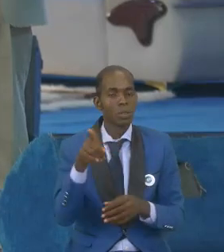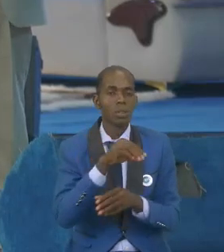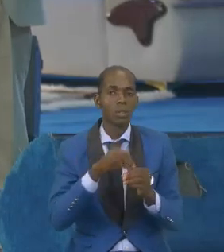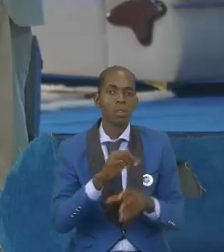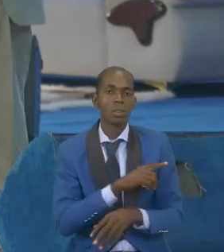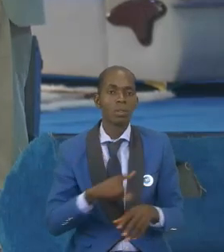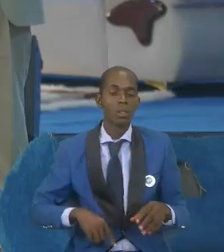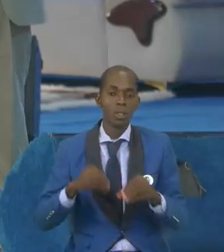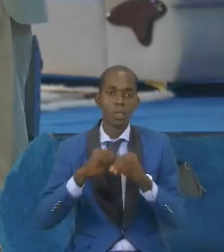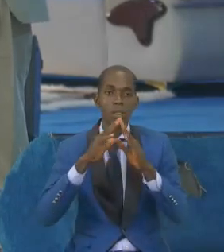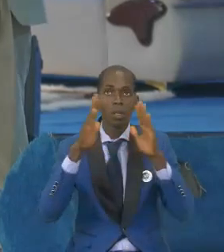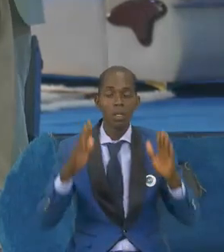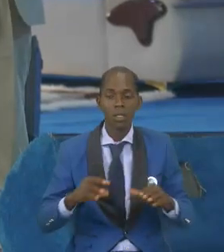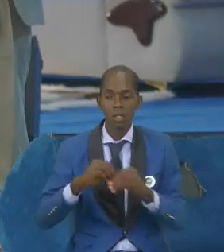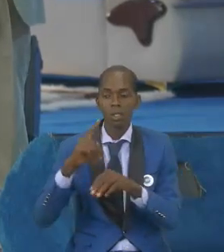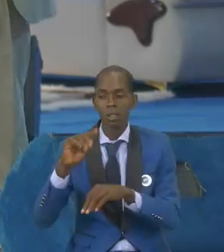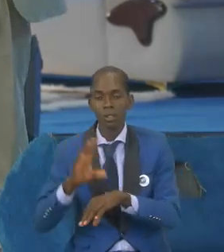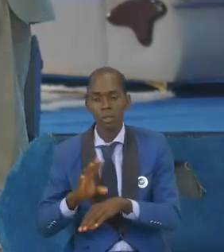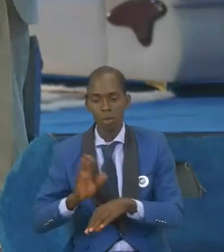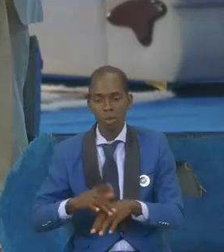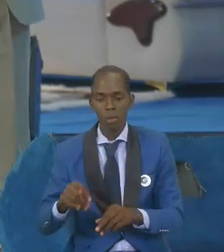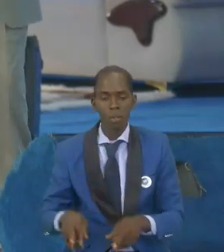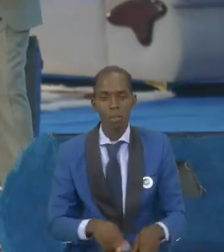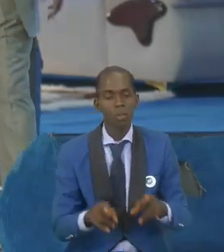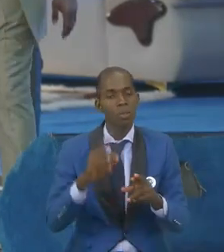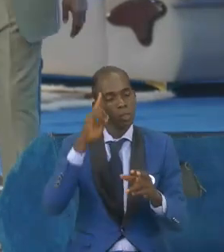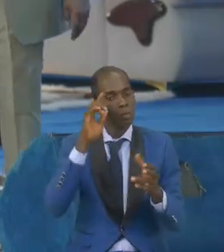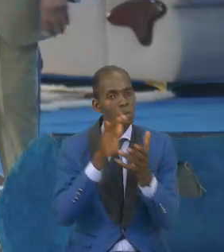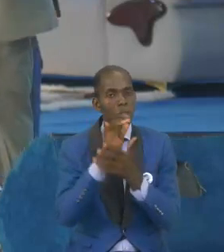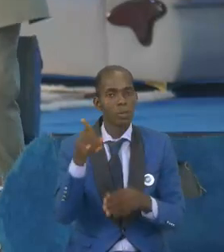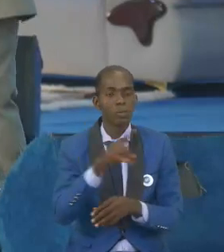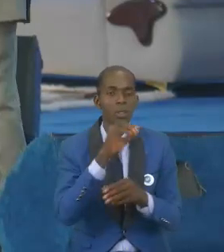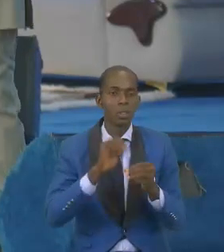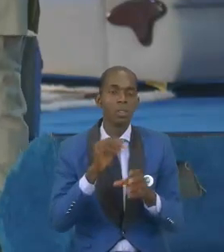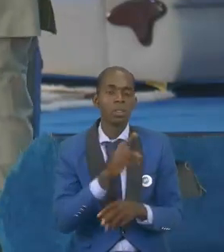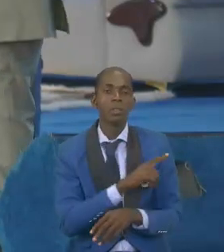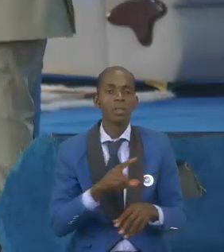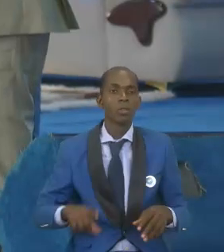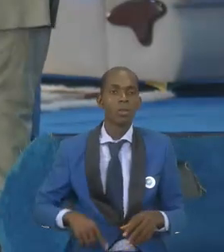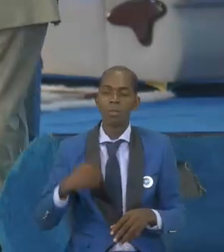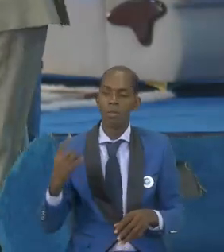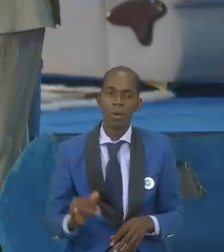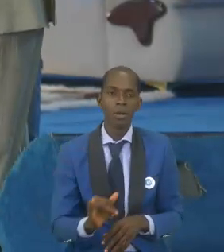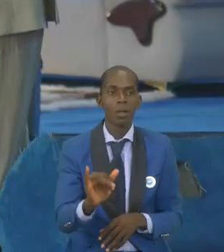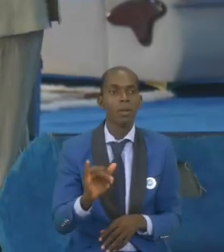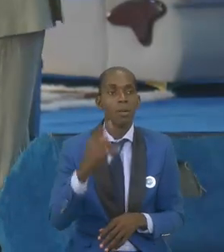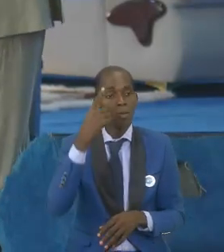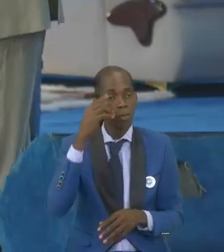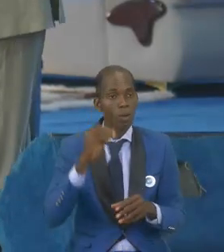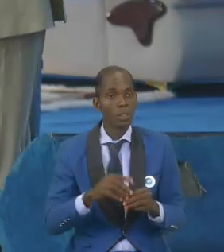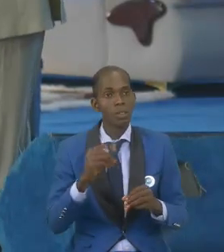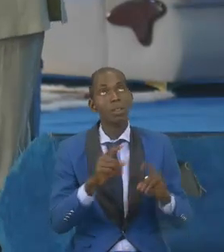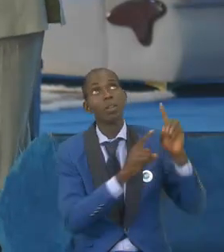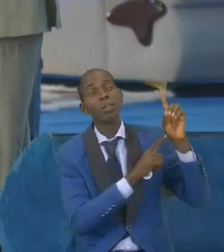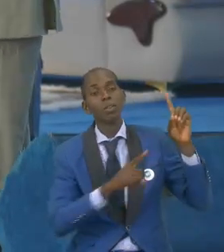the house, in the church, on the road, trust ye in the Lord forever. For in the